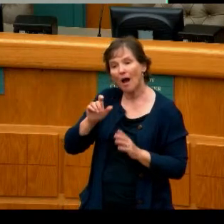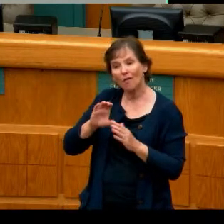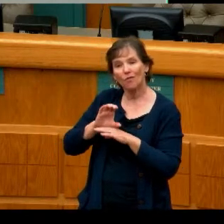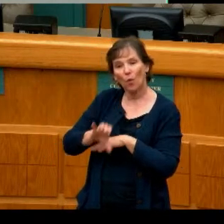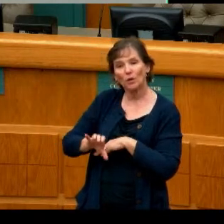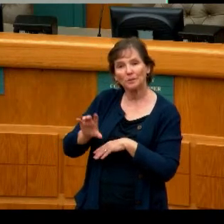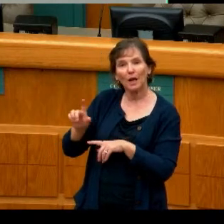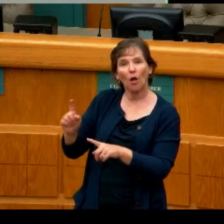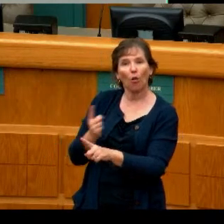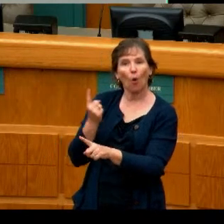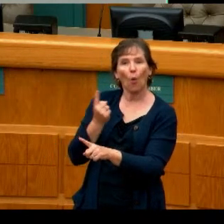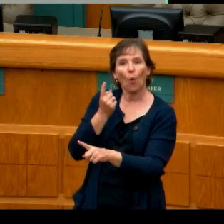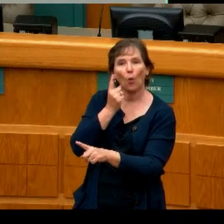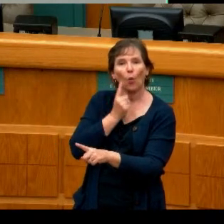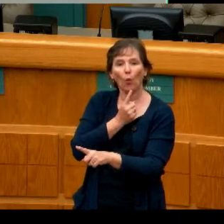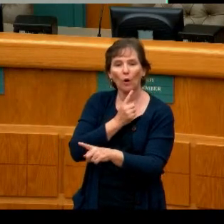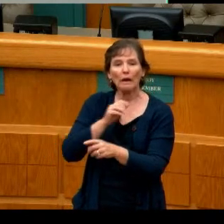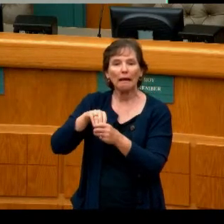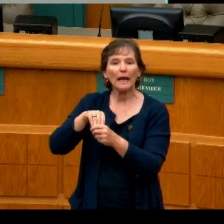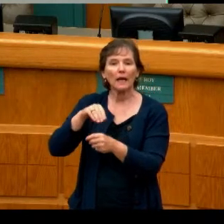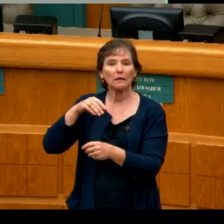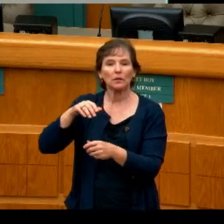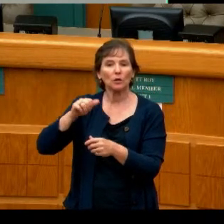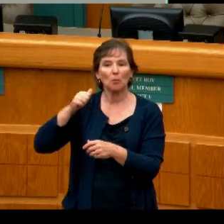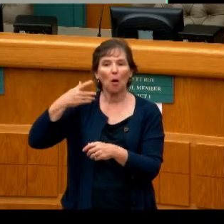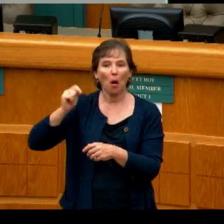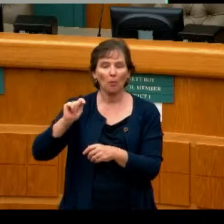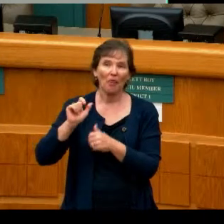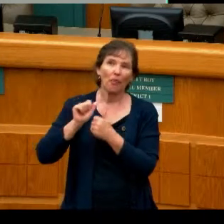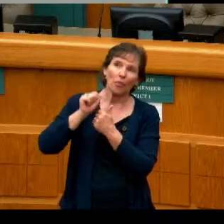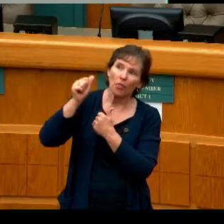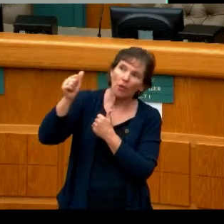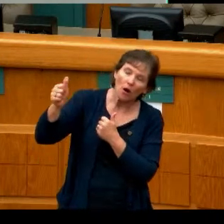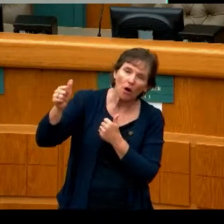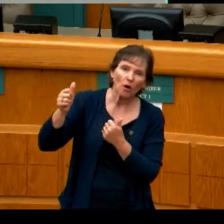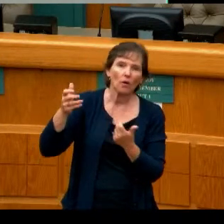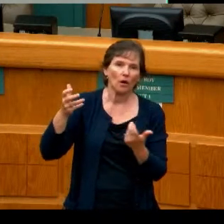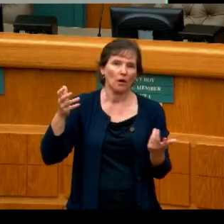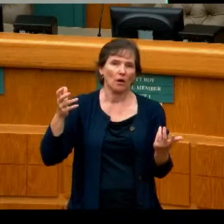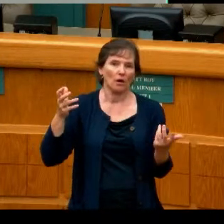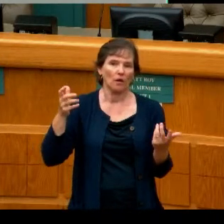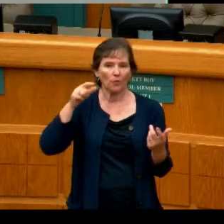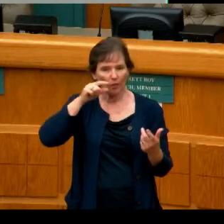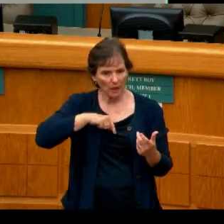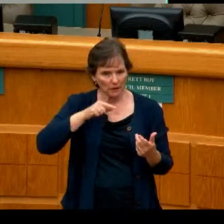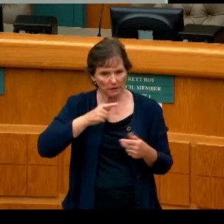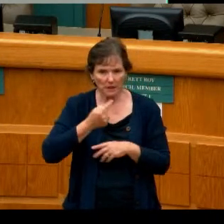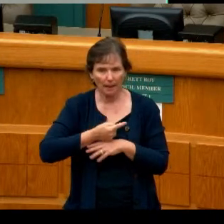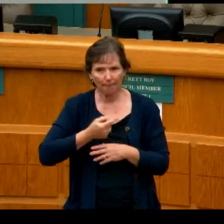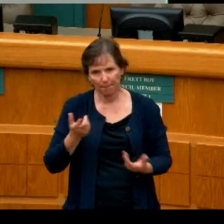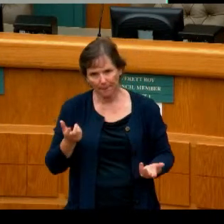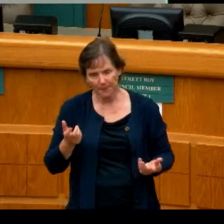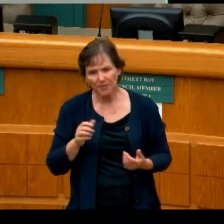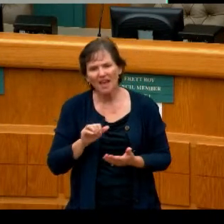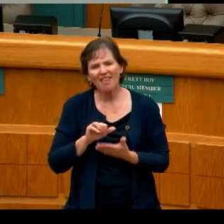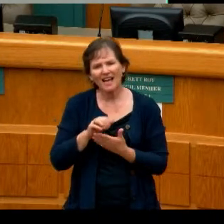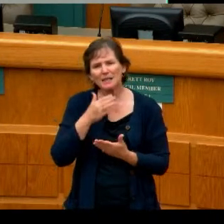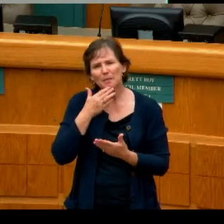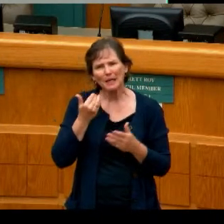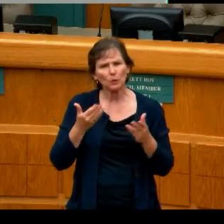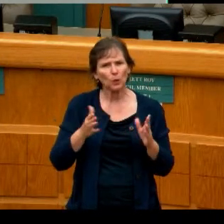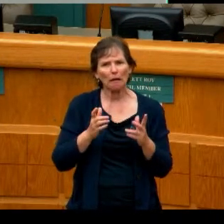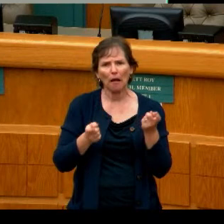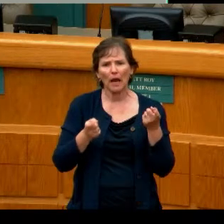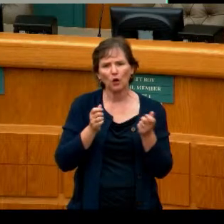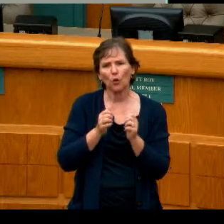greatest Thanksgiving ever, but at least she doesn't have to be alone in her apartment while she's eating her Thanksgiving dinner. So this is something that